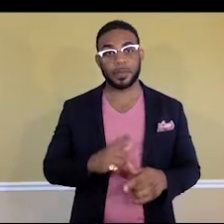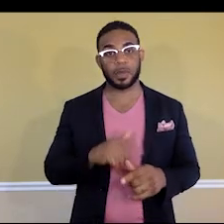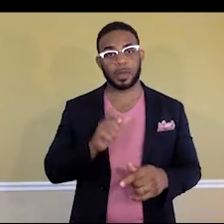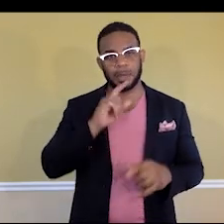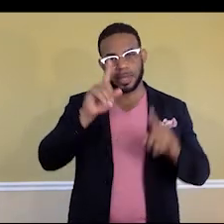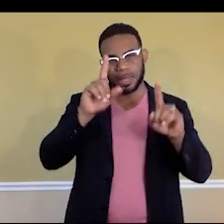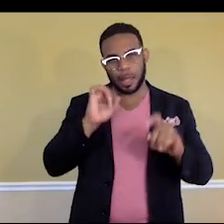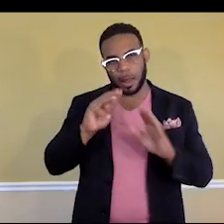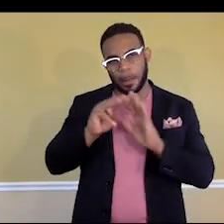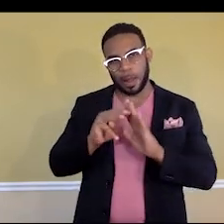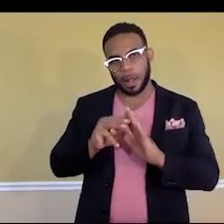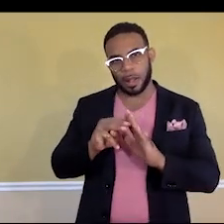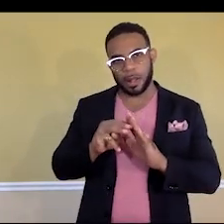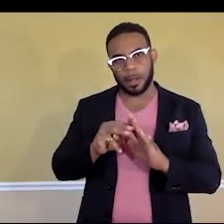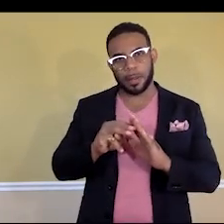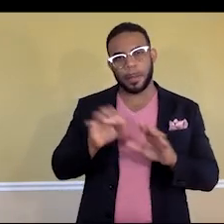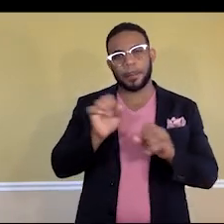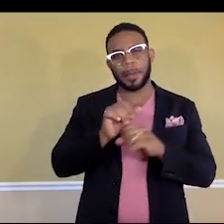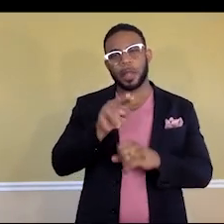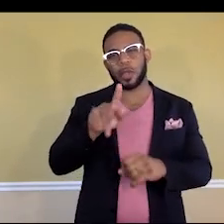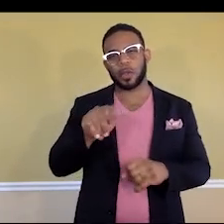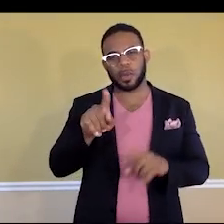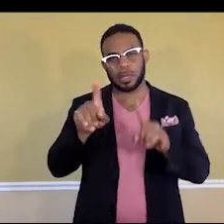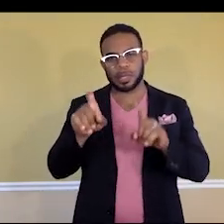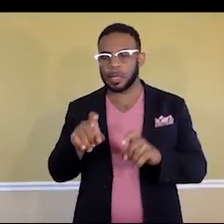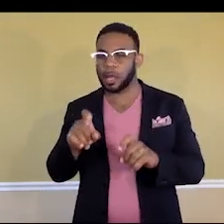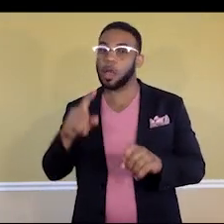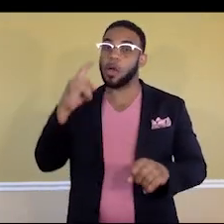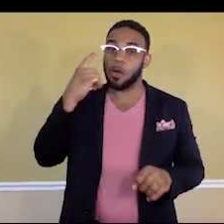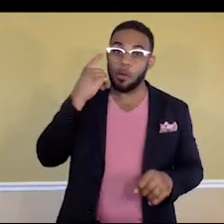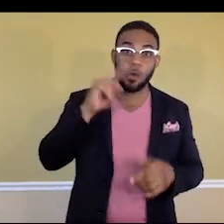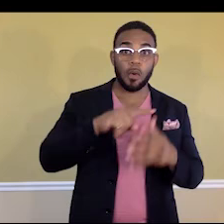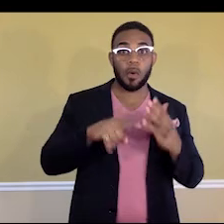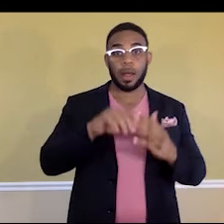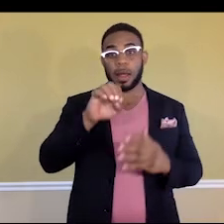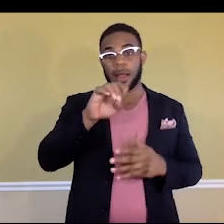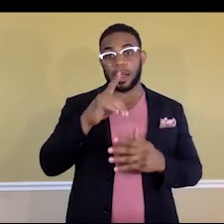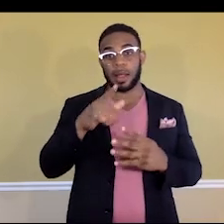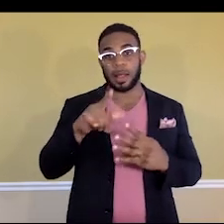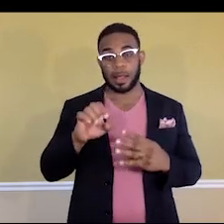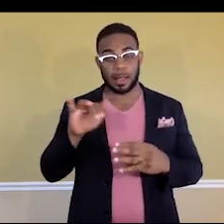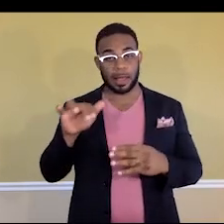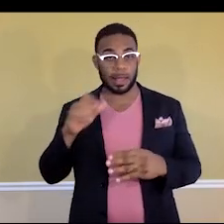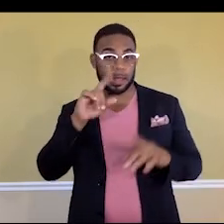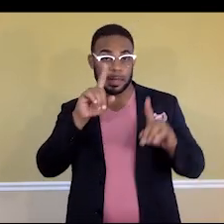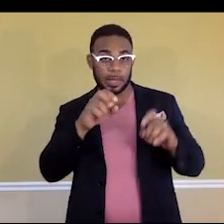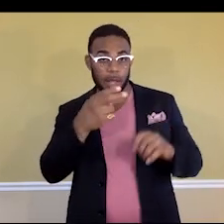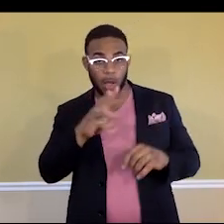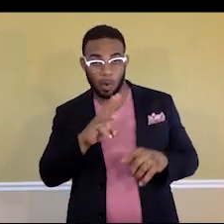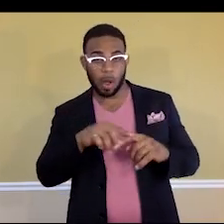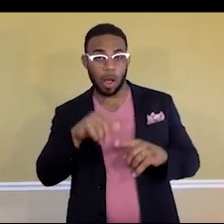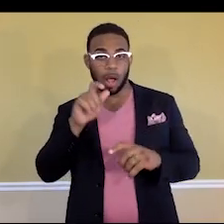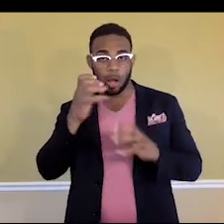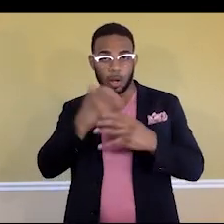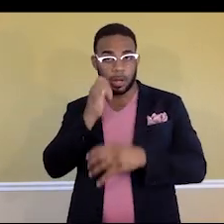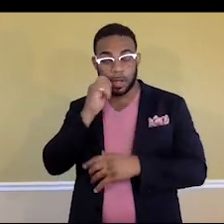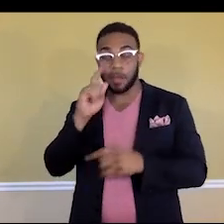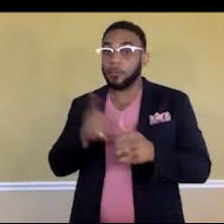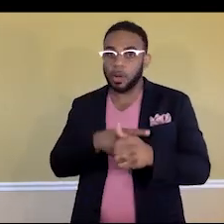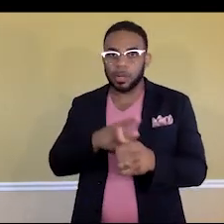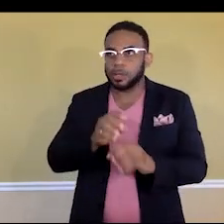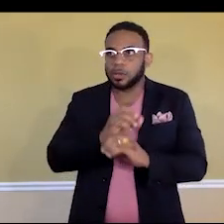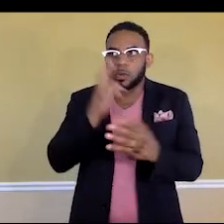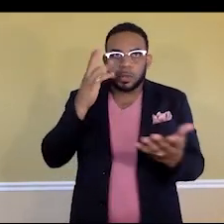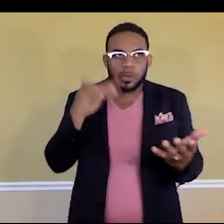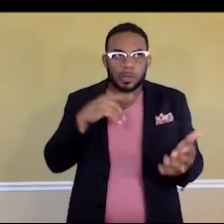be testing our models, making these unit tests for these edge cases. So testing hardware on dark skin first. There's